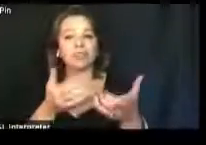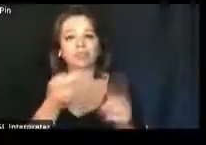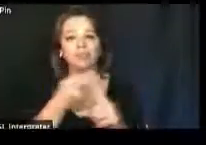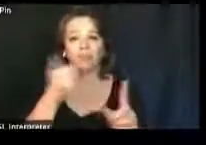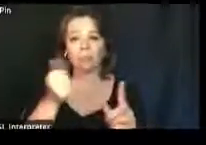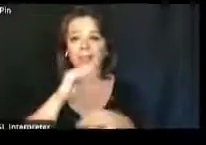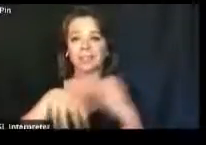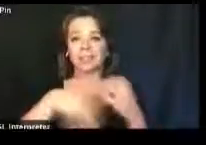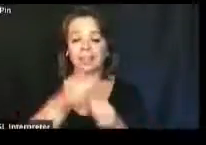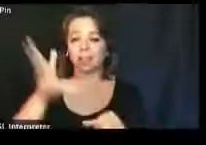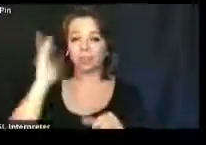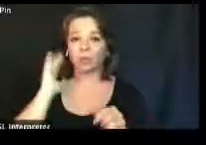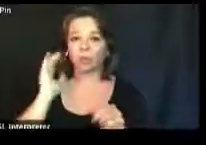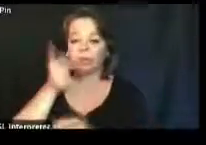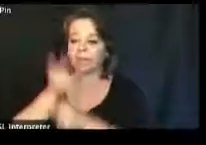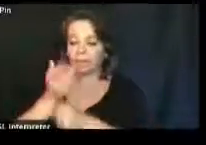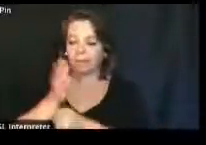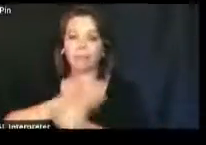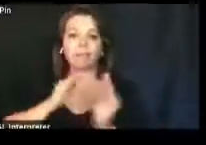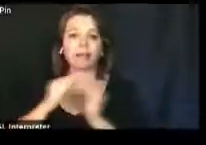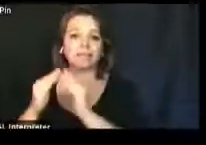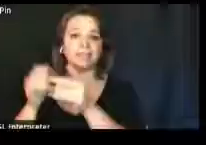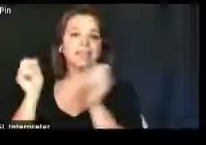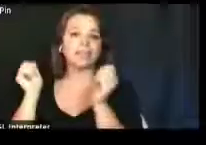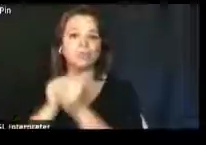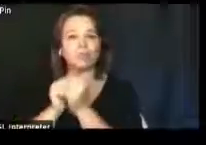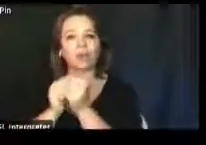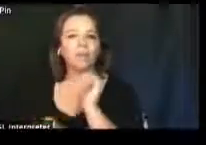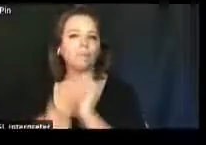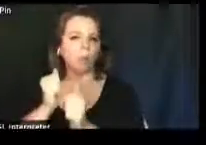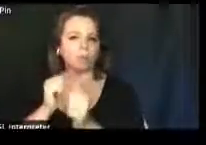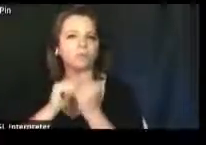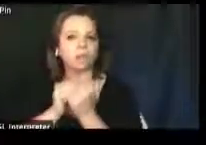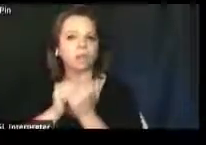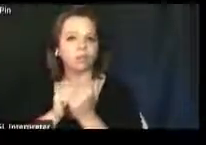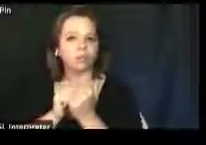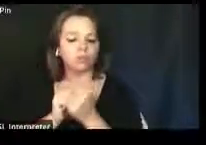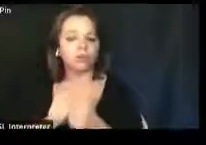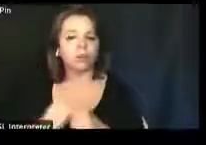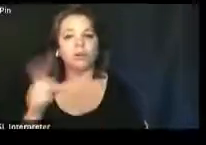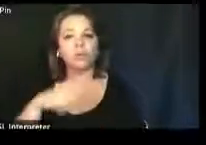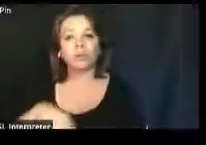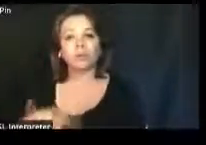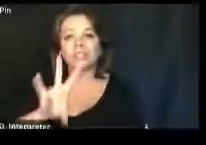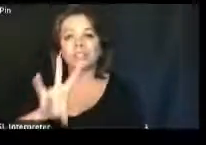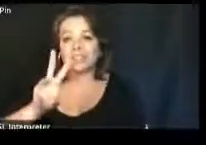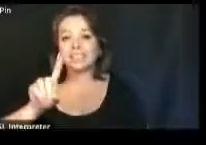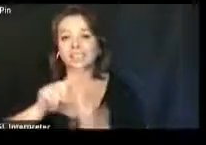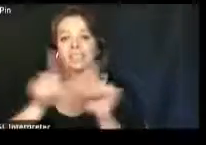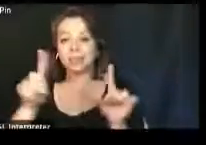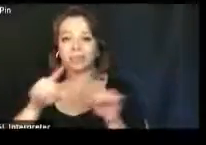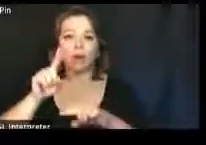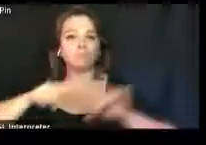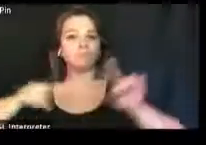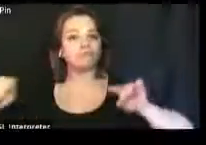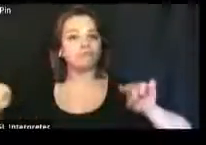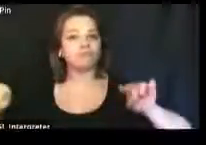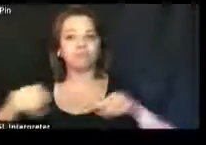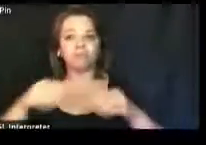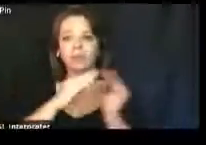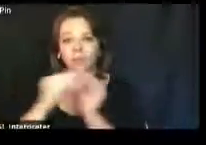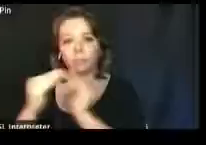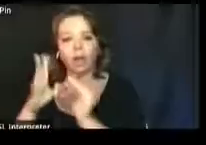my city mostly together. We are 76 different and diverse neighborhoods, and we have